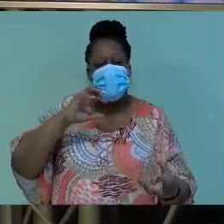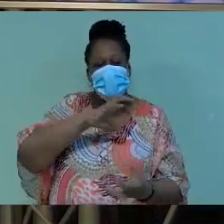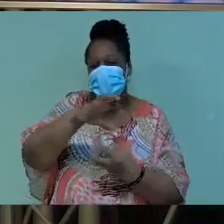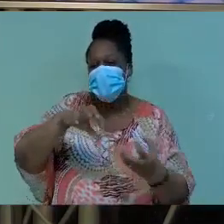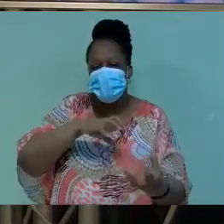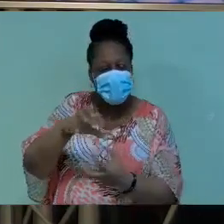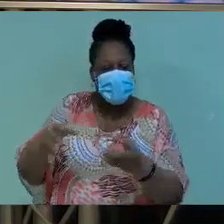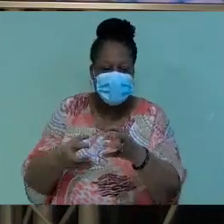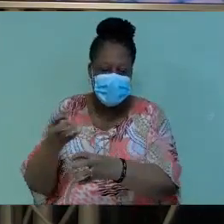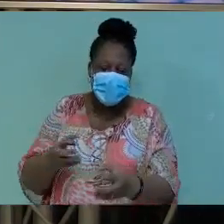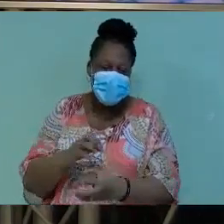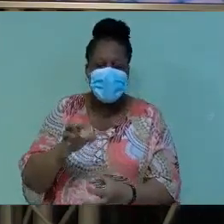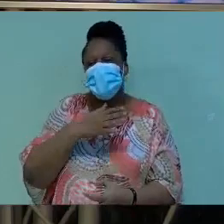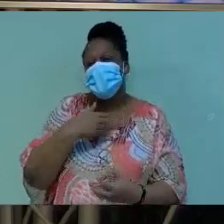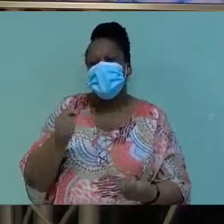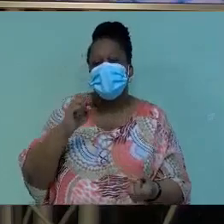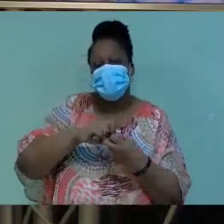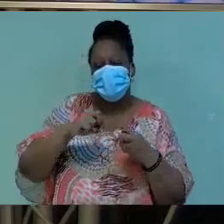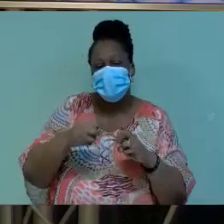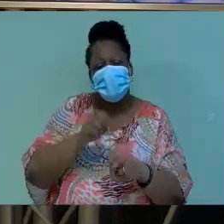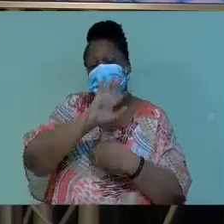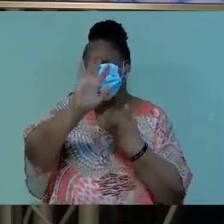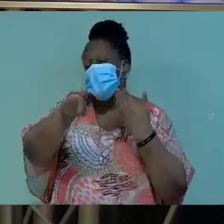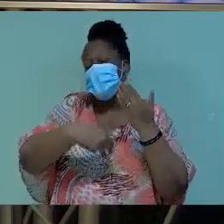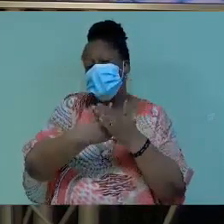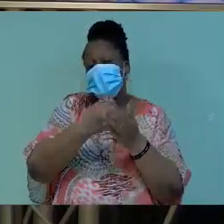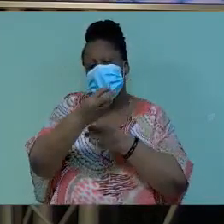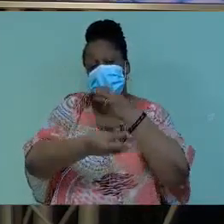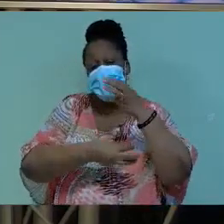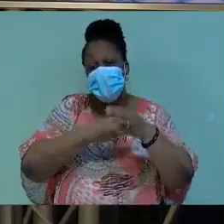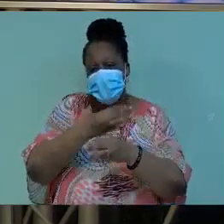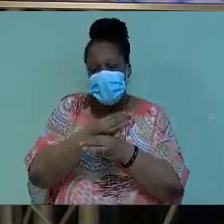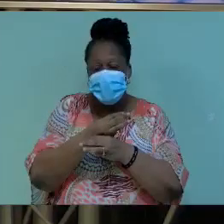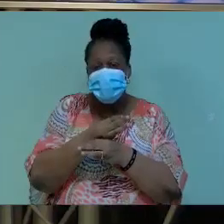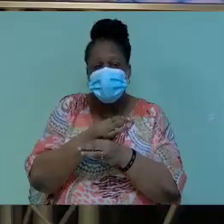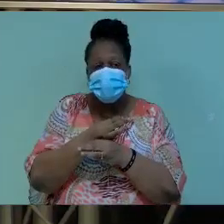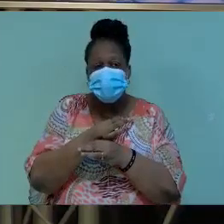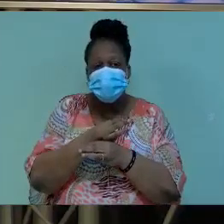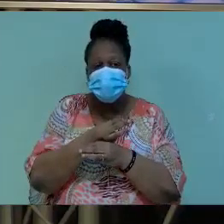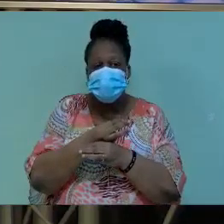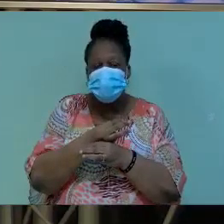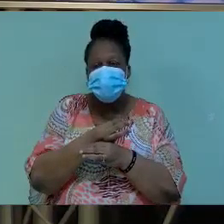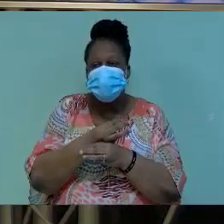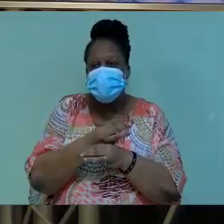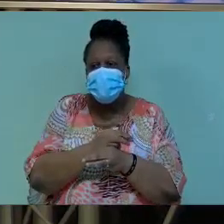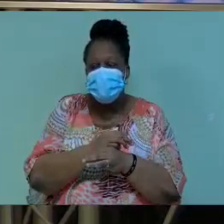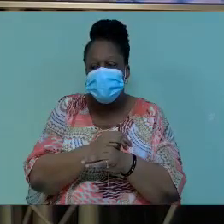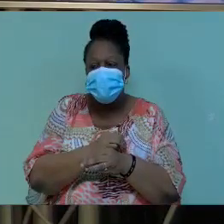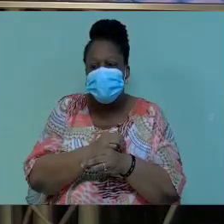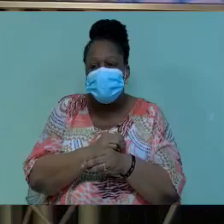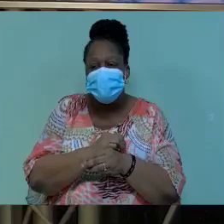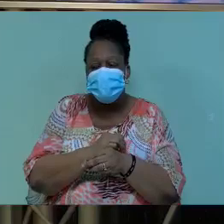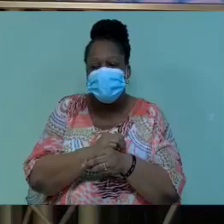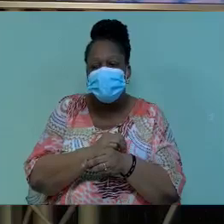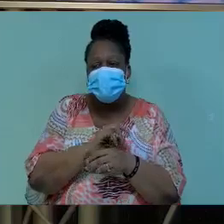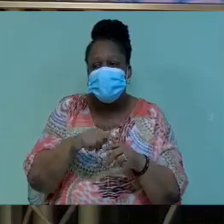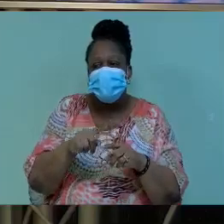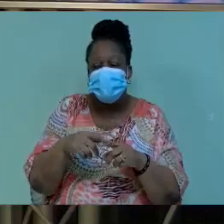the social, the economic, the geopolitical ramifications of this